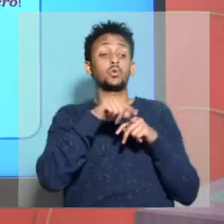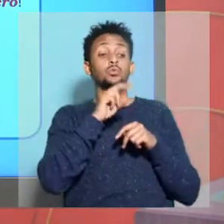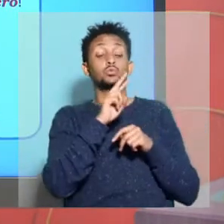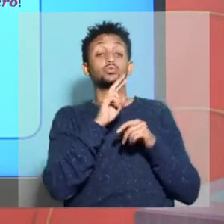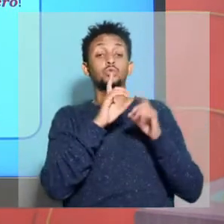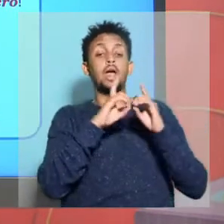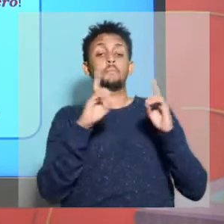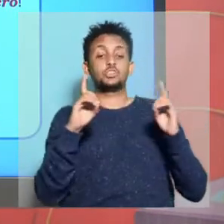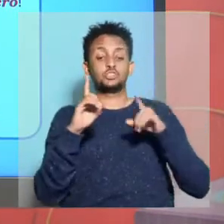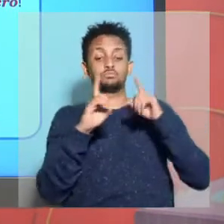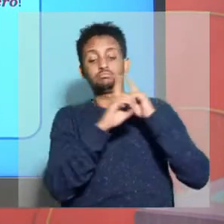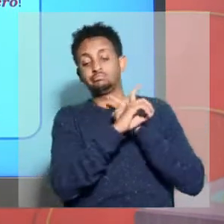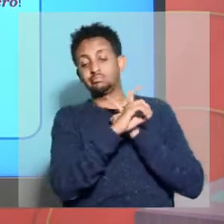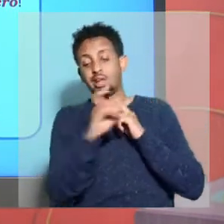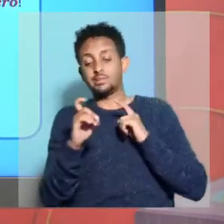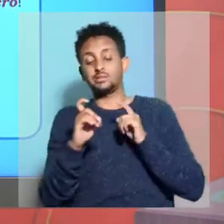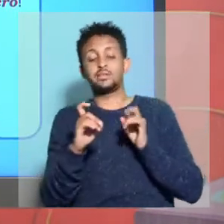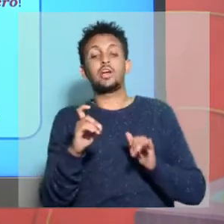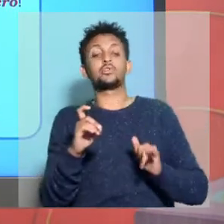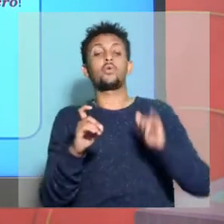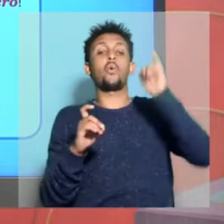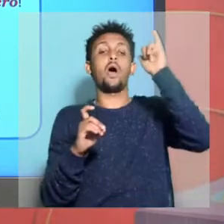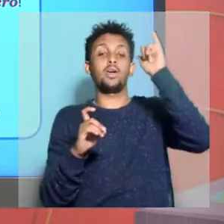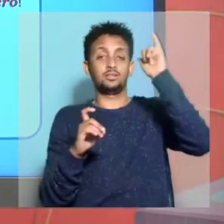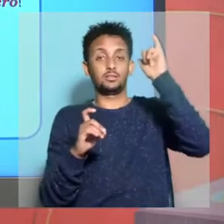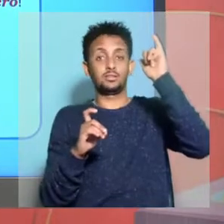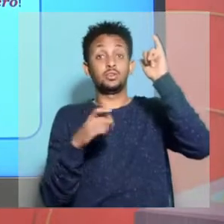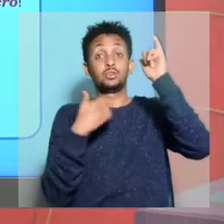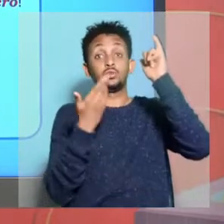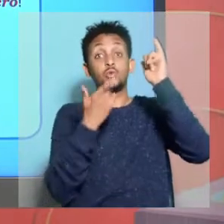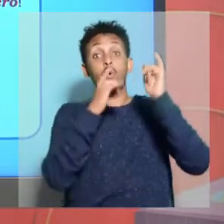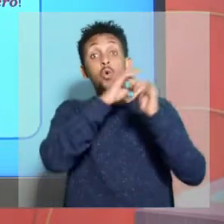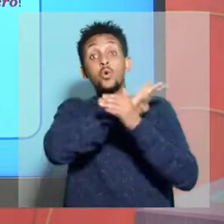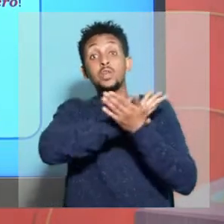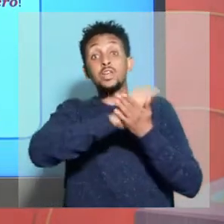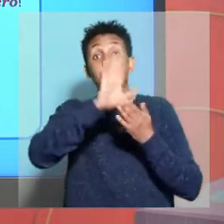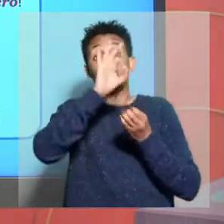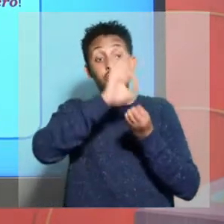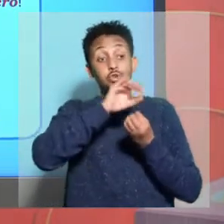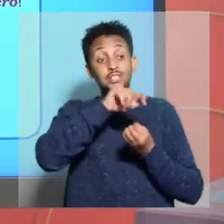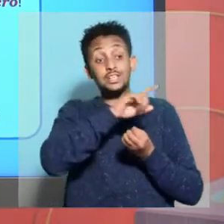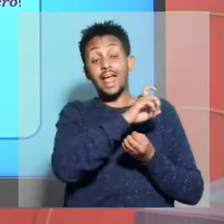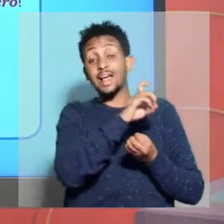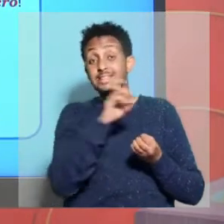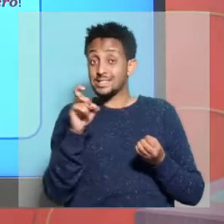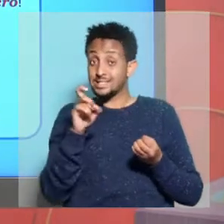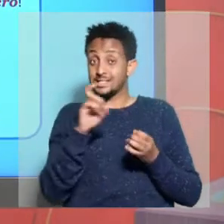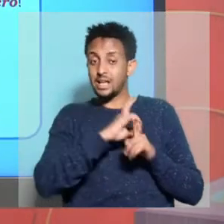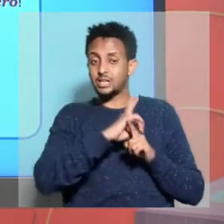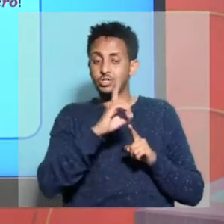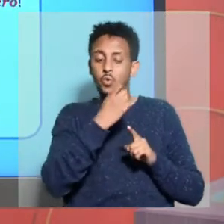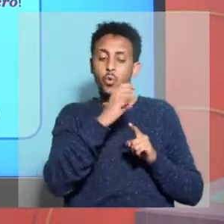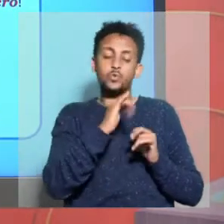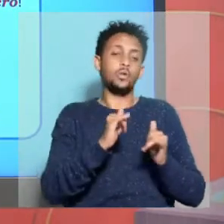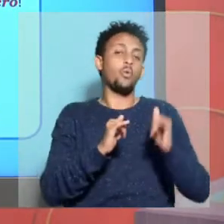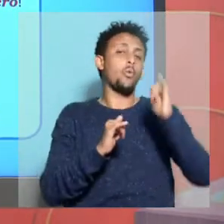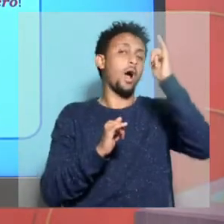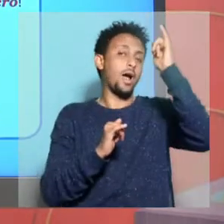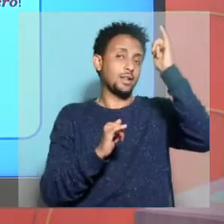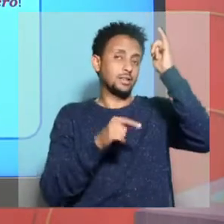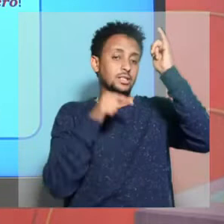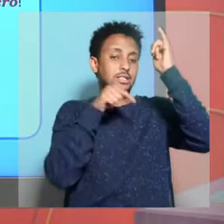the two dimensions, on the x and y-axis. So the net force exerted on the x-axis and on the